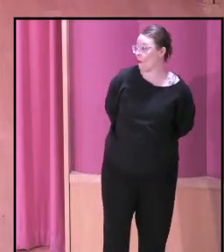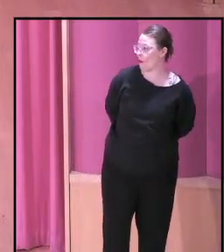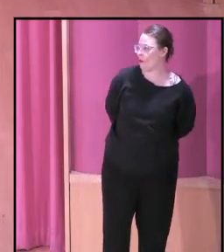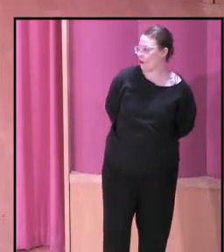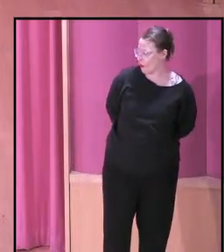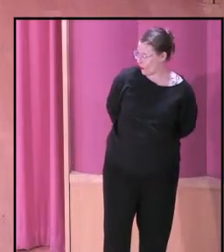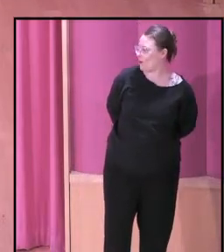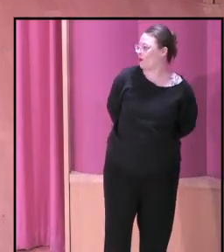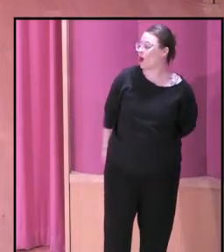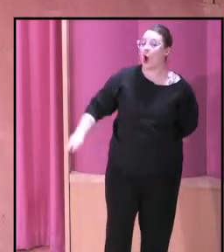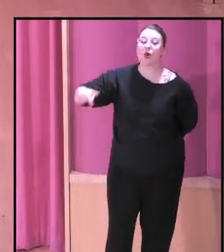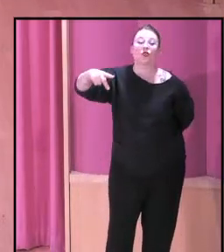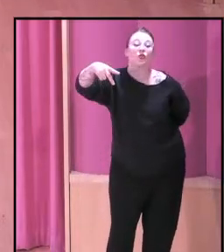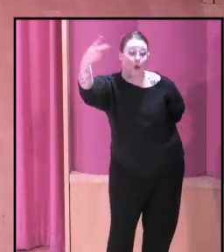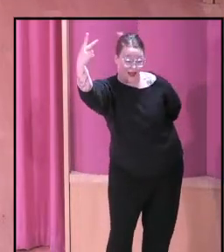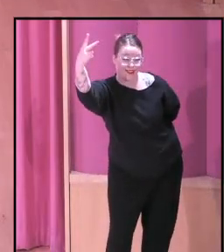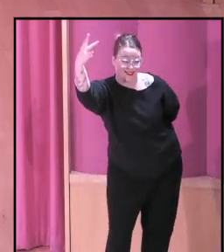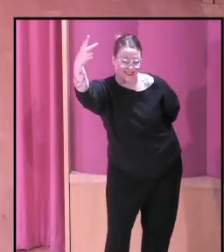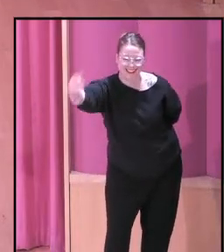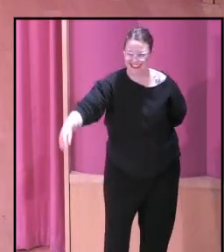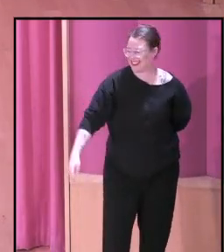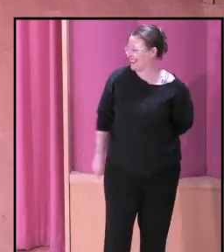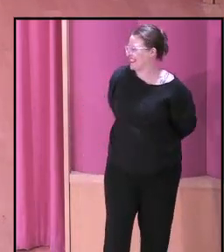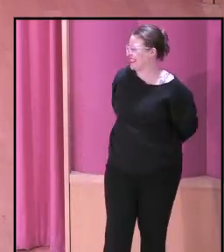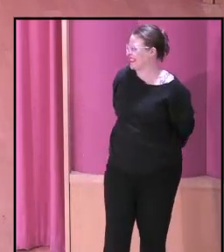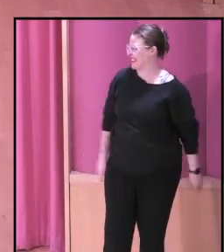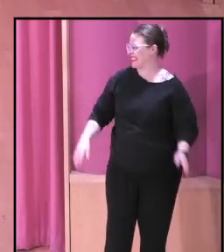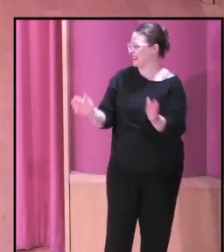world twice.